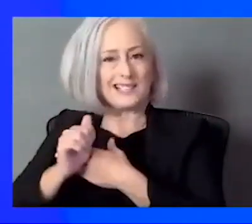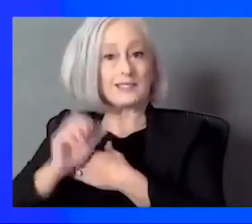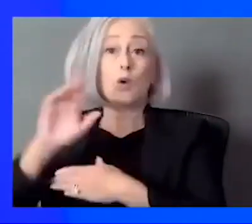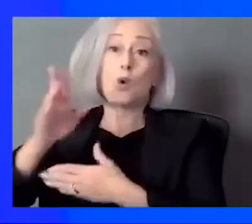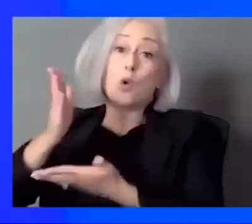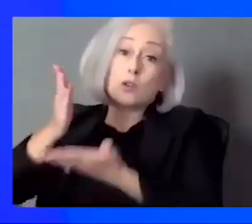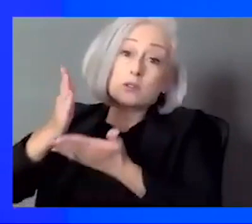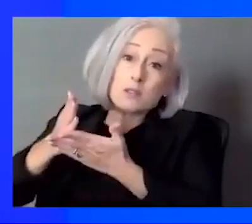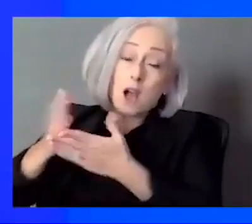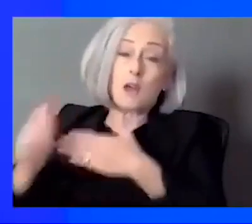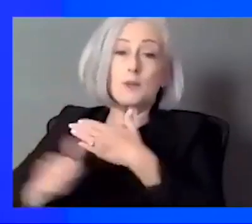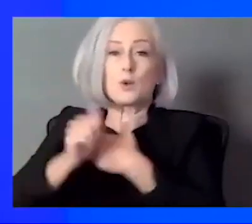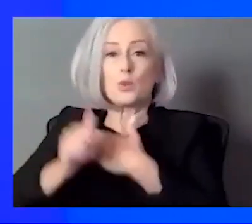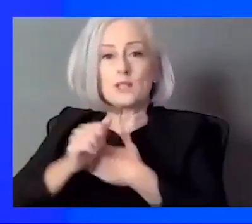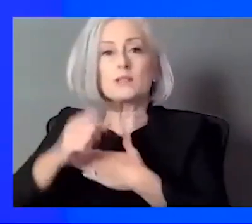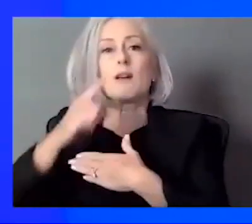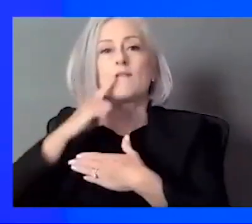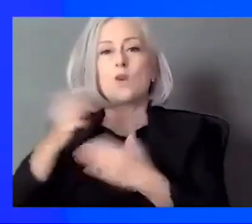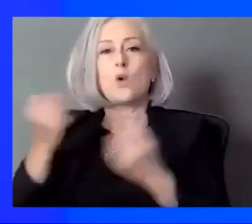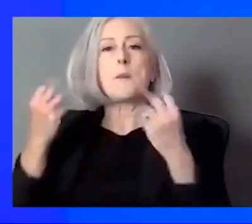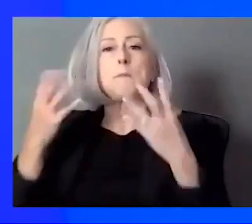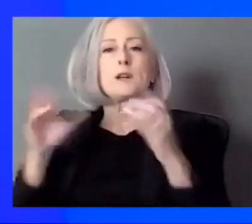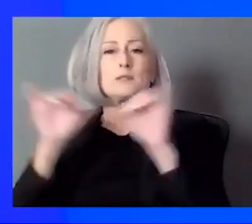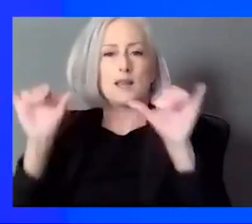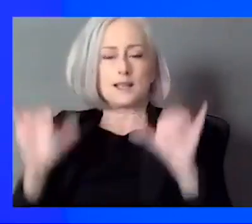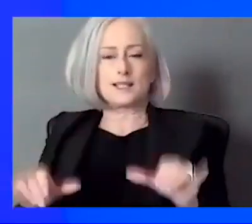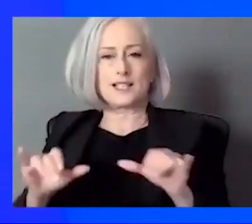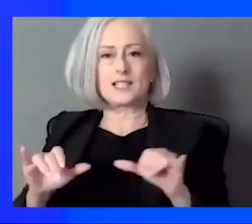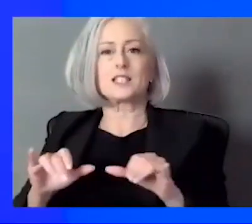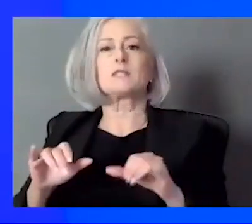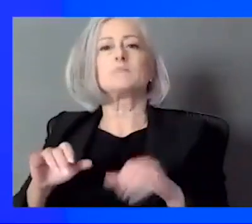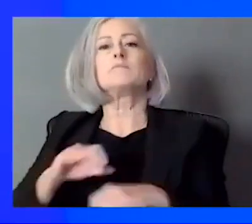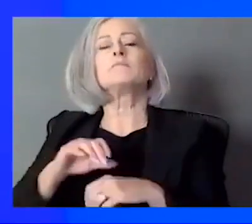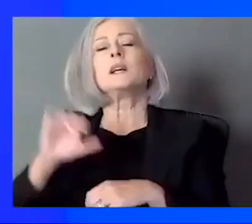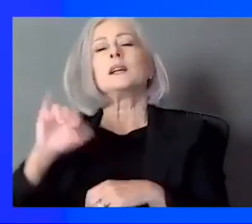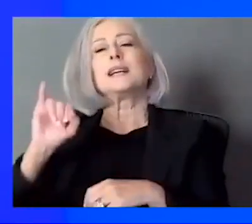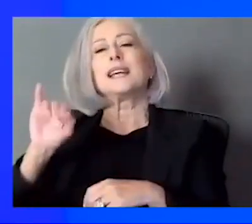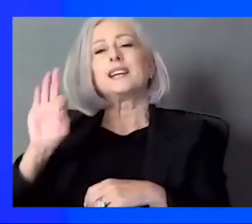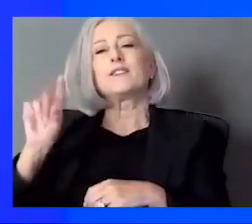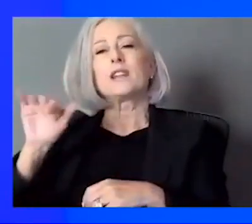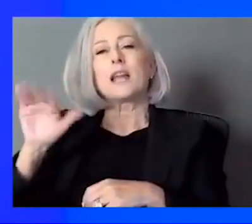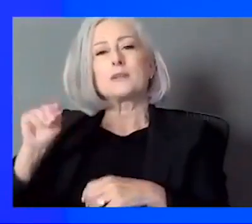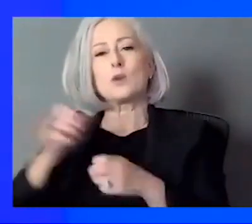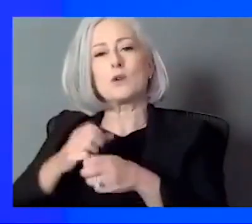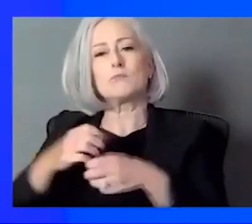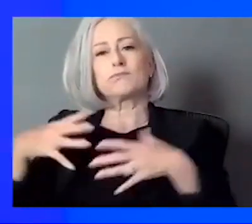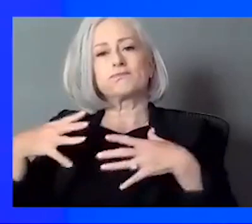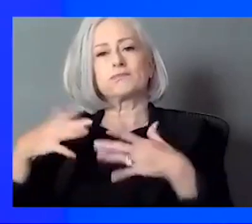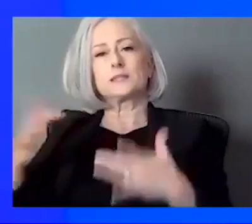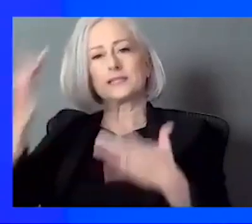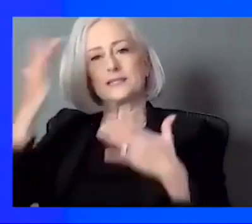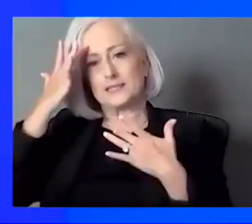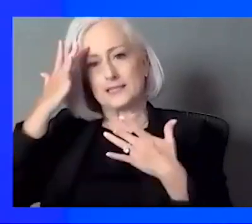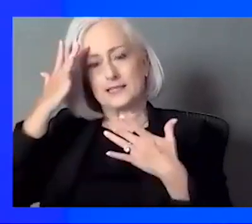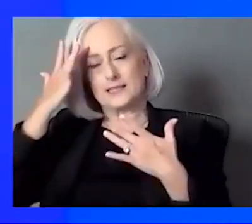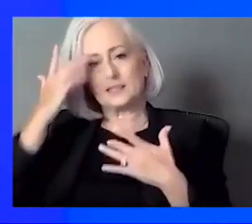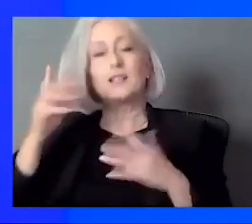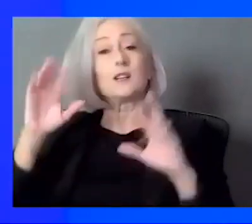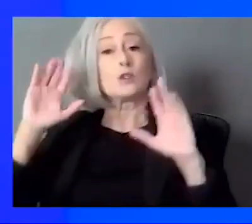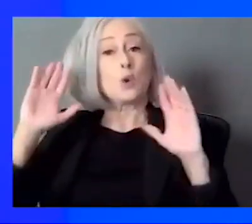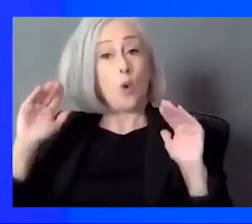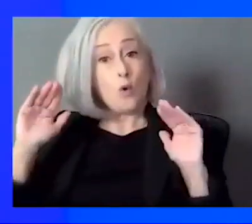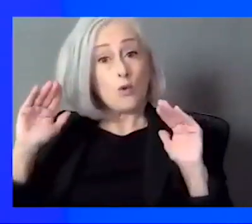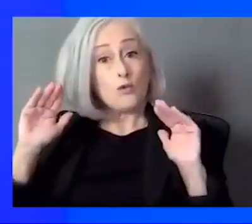multi-system inflammatory disease. So I'm hoping that as we continue to move further into this summer and into the fall, vaccination rates